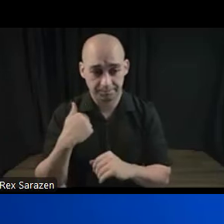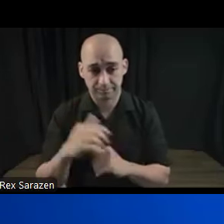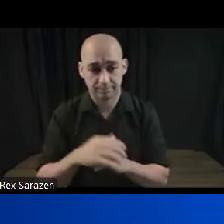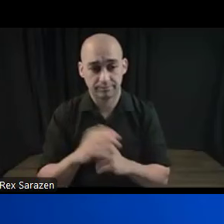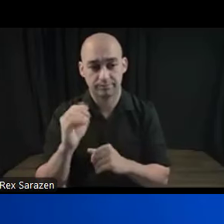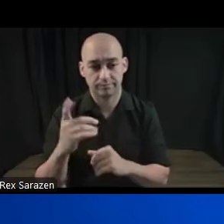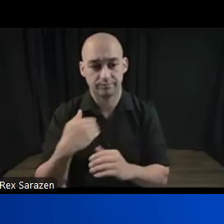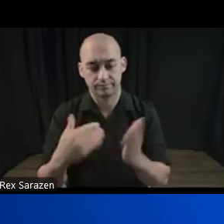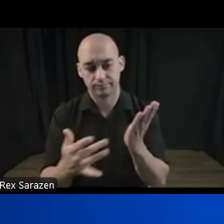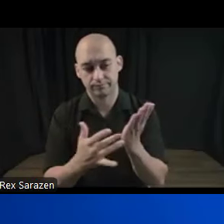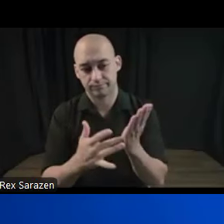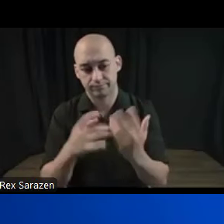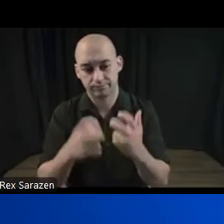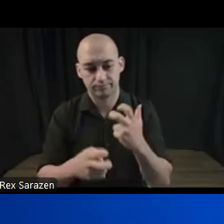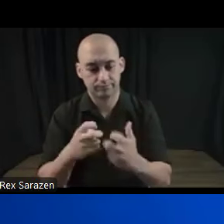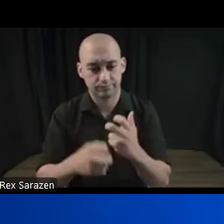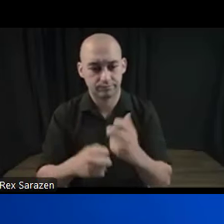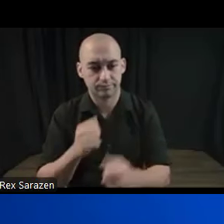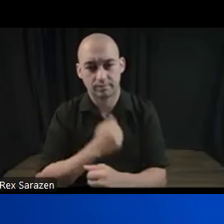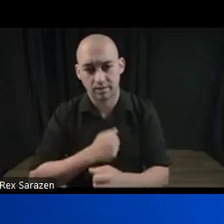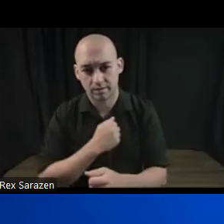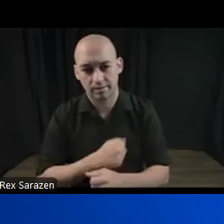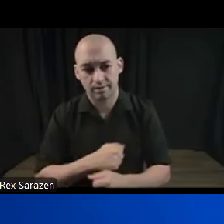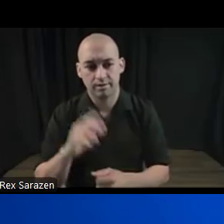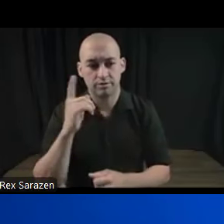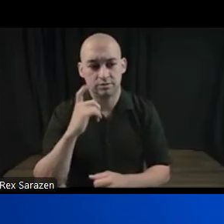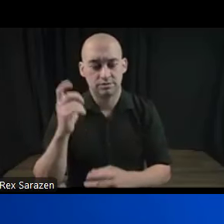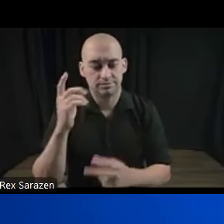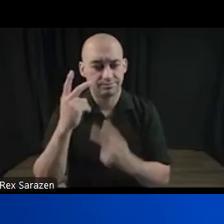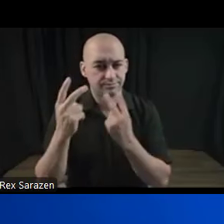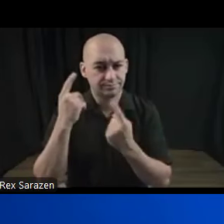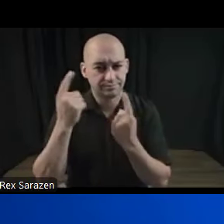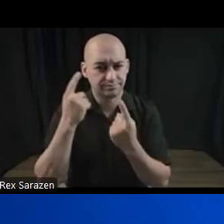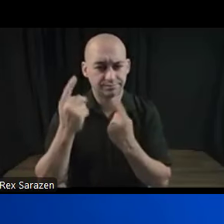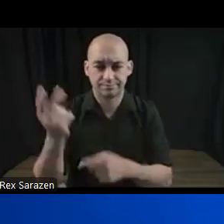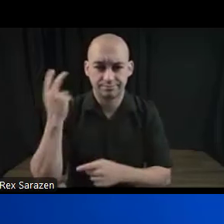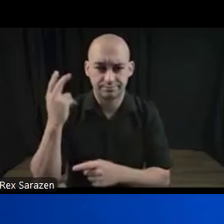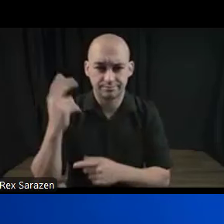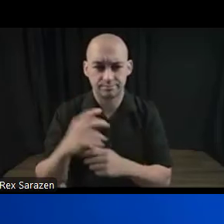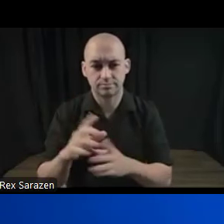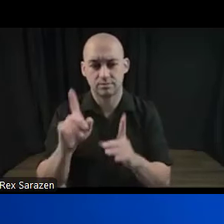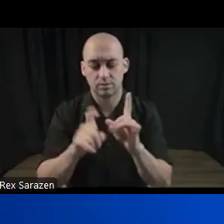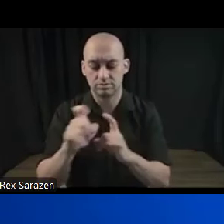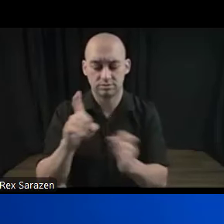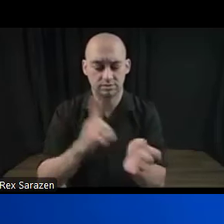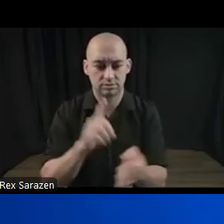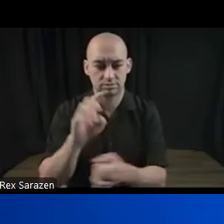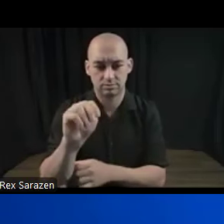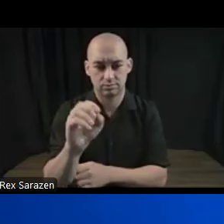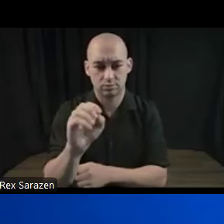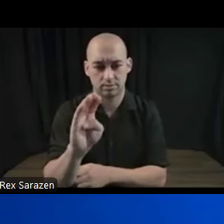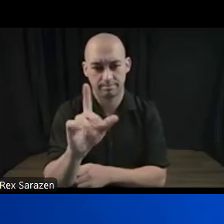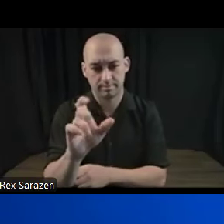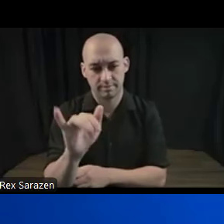tech issues here, so I apologize. So just thinking back to the questions that Dr. Mobley asked, sort of in